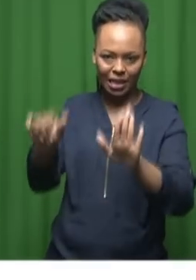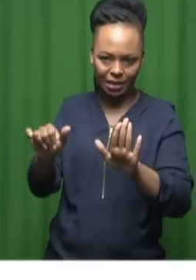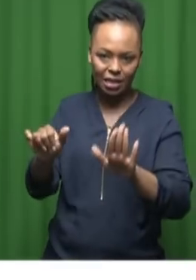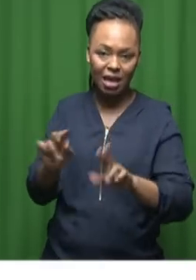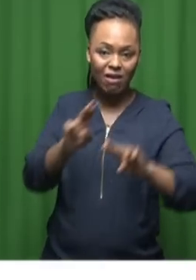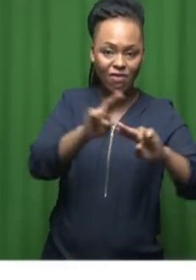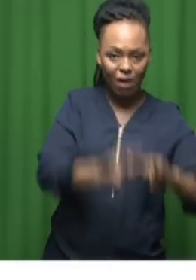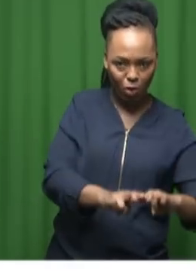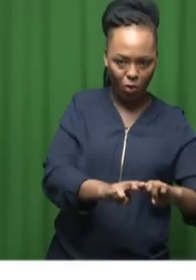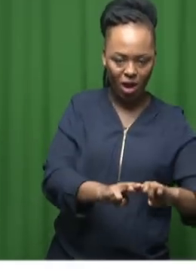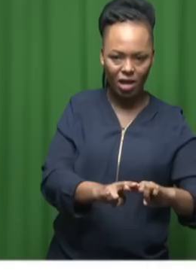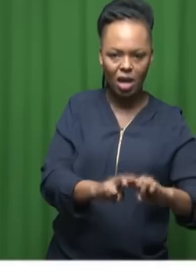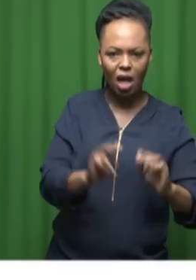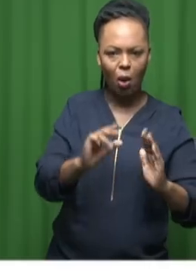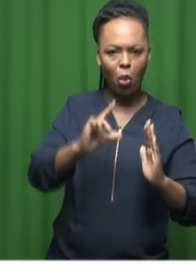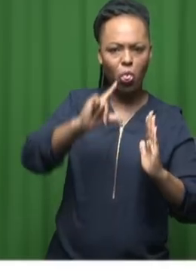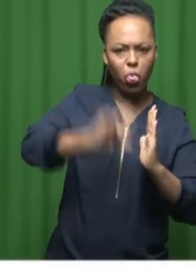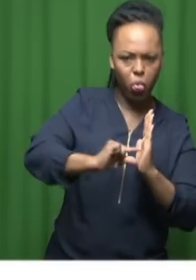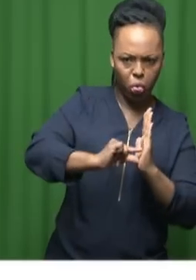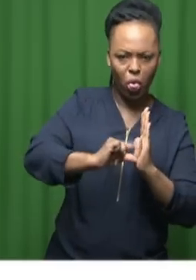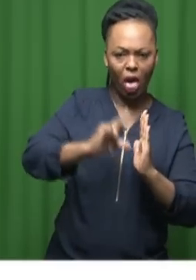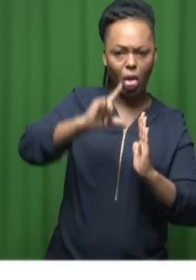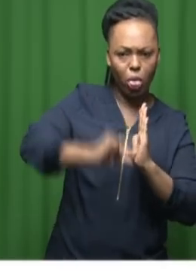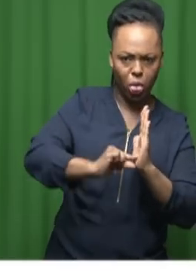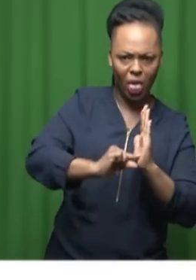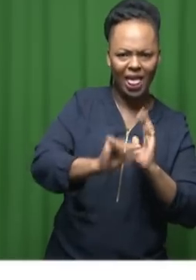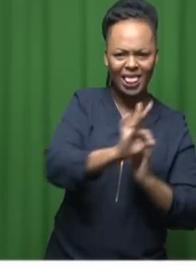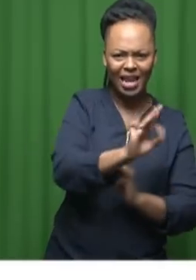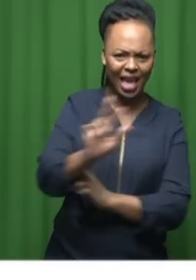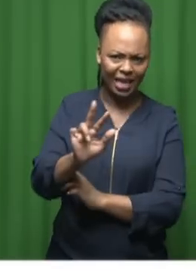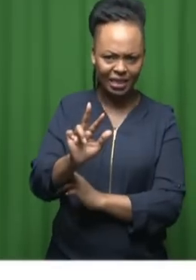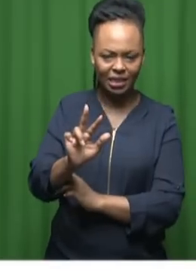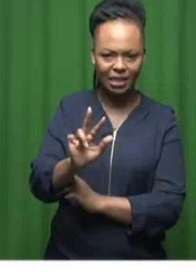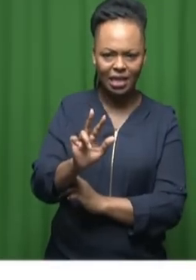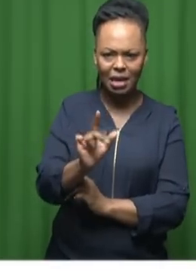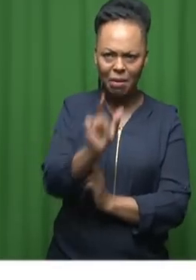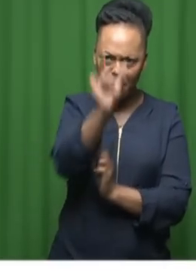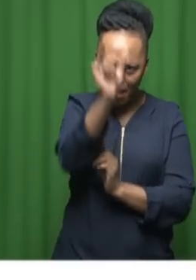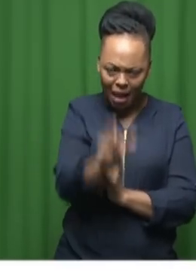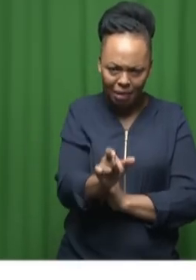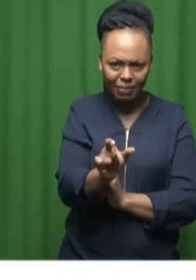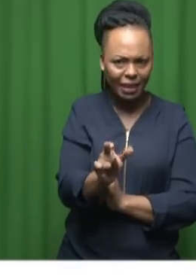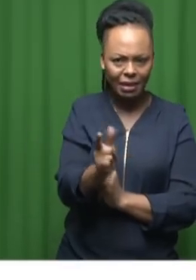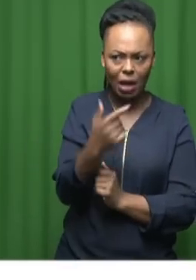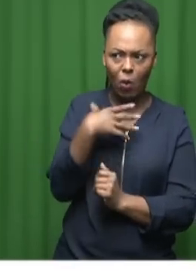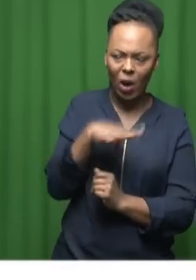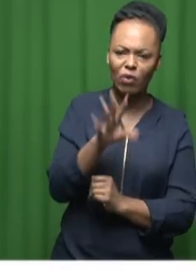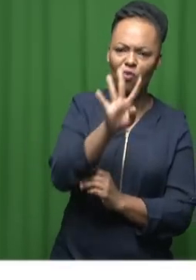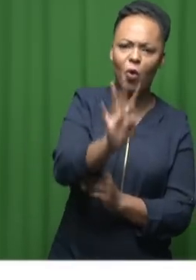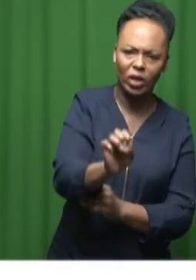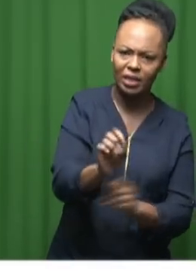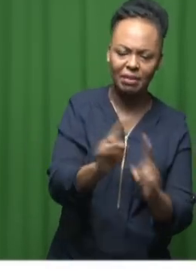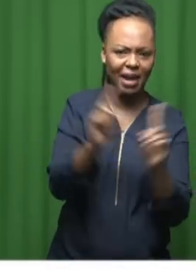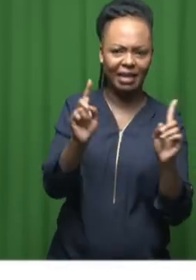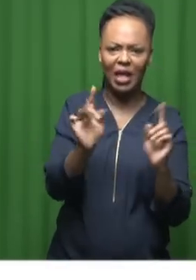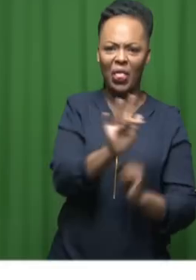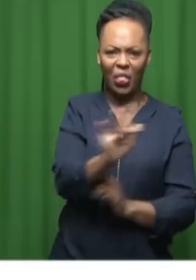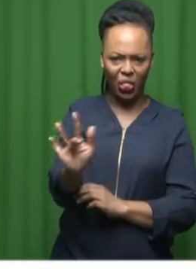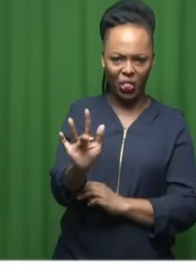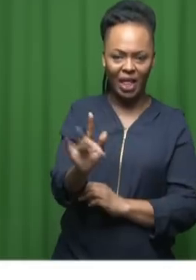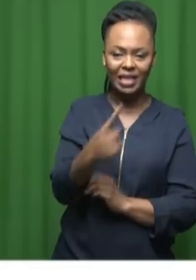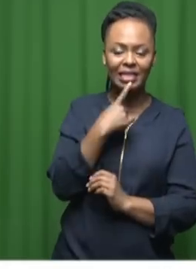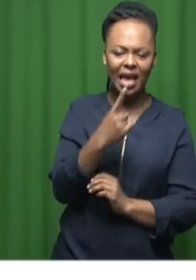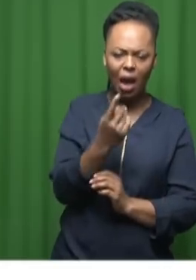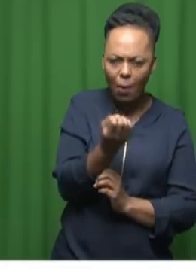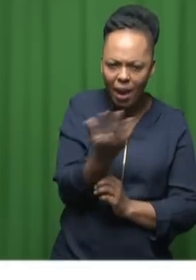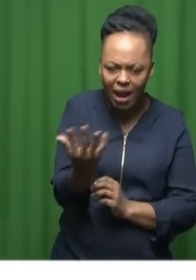it dropped to 38. No, I didn't have it on my table. I thought 40 is as low as I want to go. And it said 7, and what